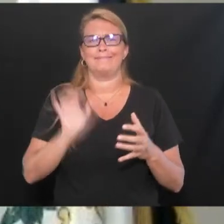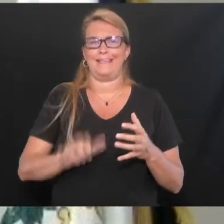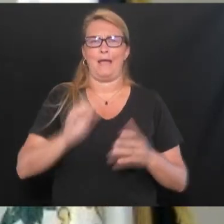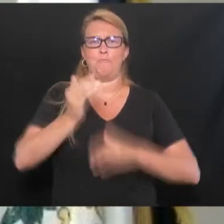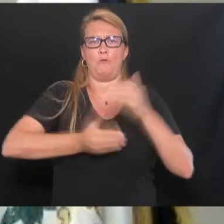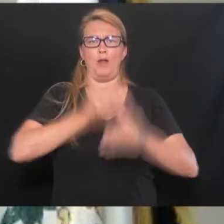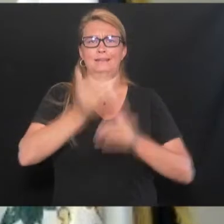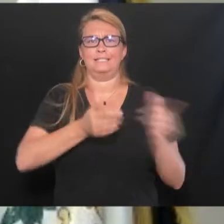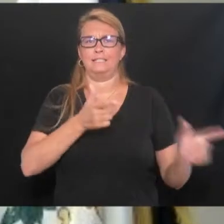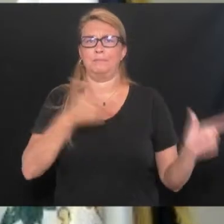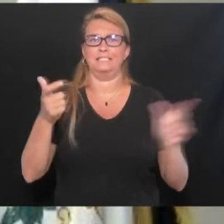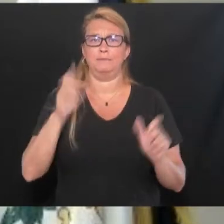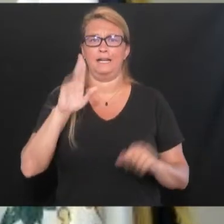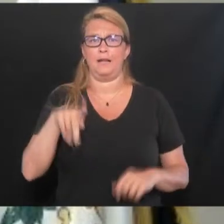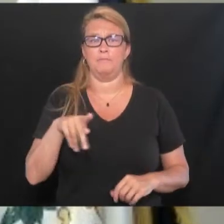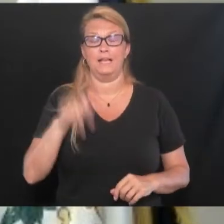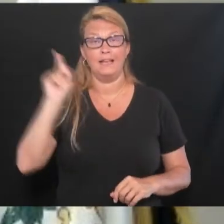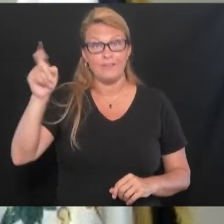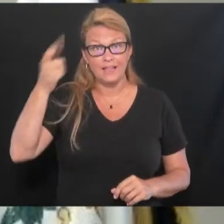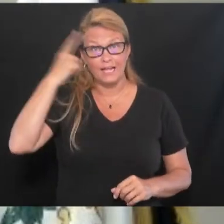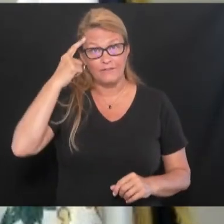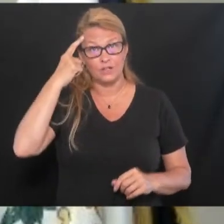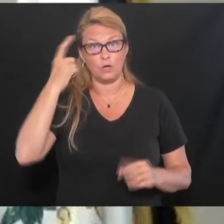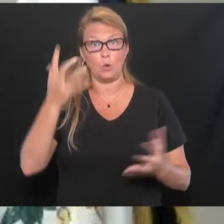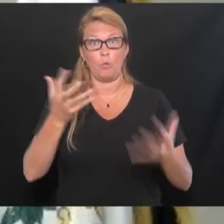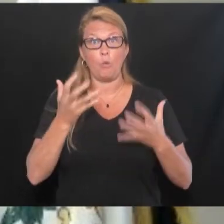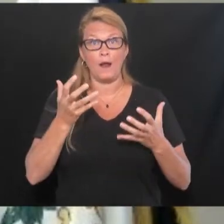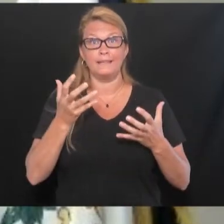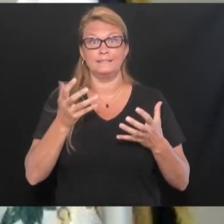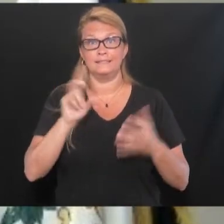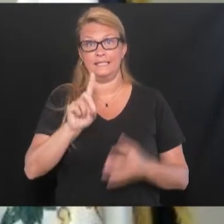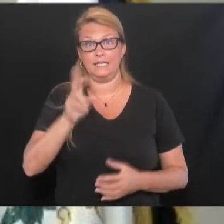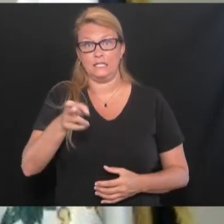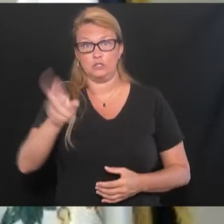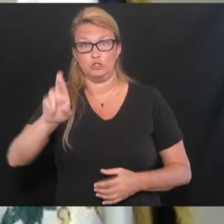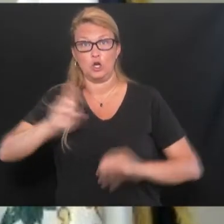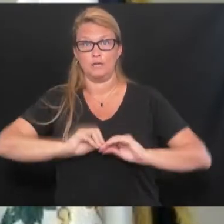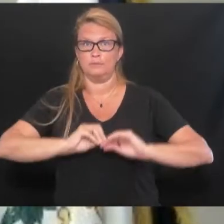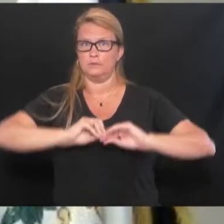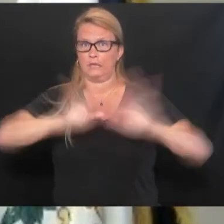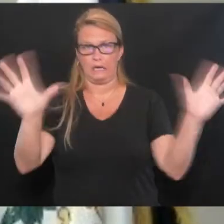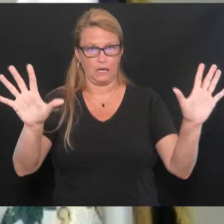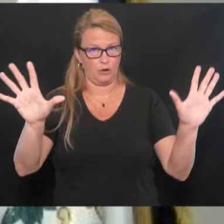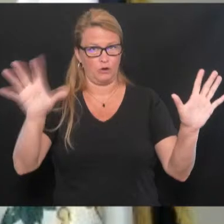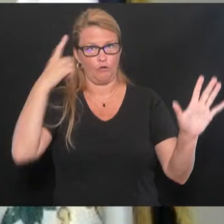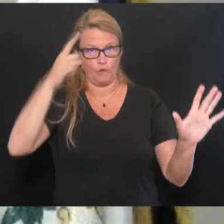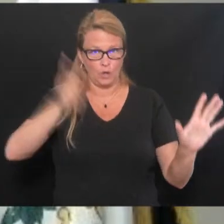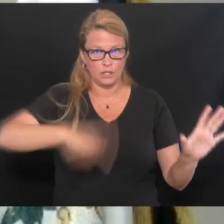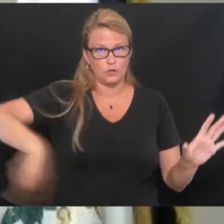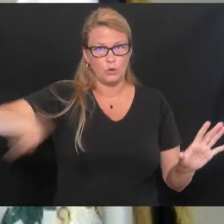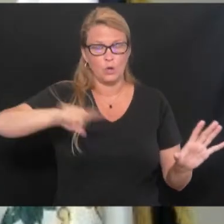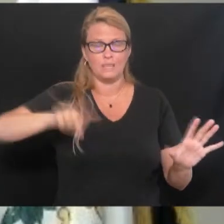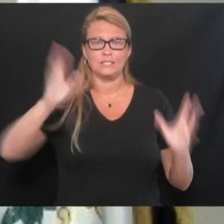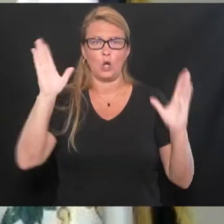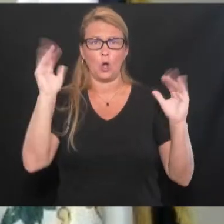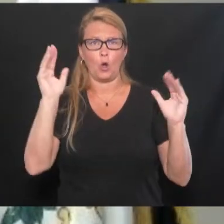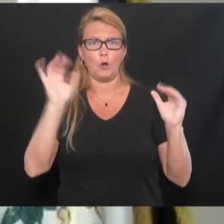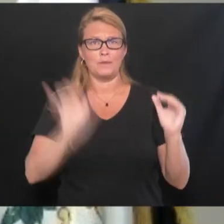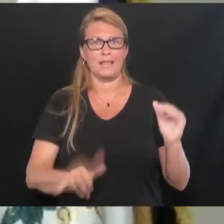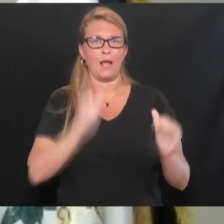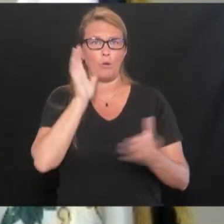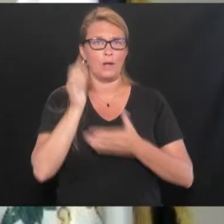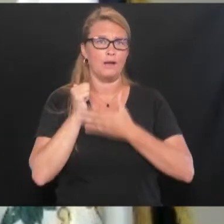governor has asked that we be absolutely transparent with regard to what we do with the dashboard. So I hope that helps. Later